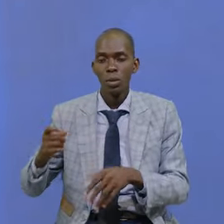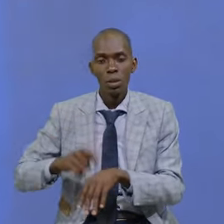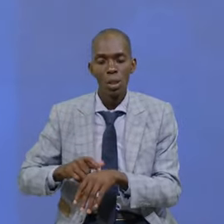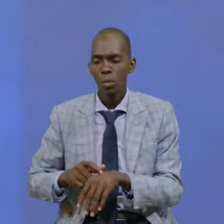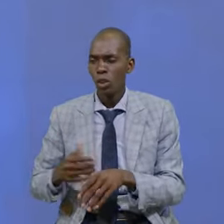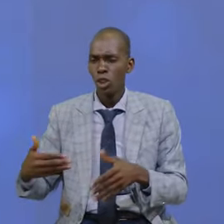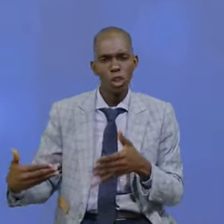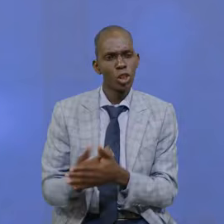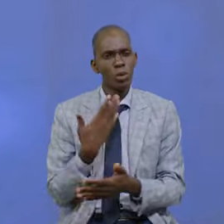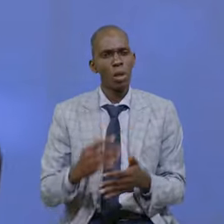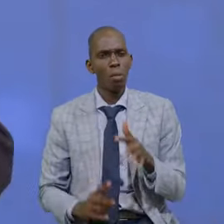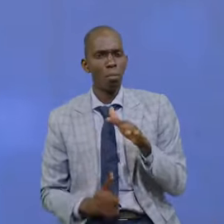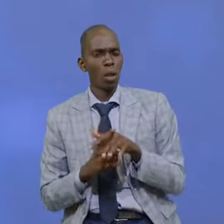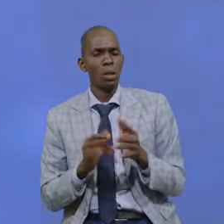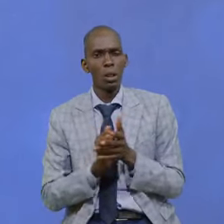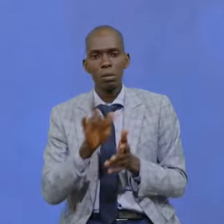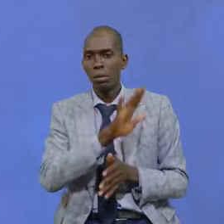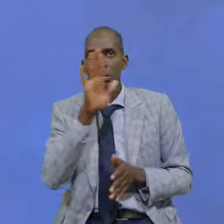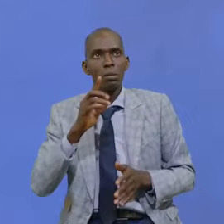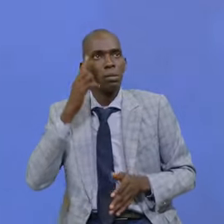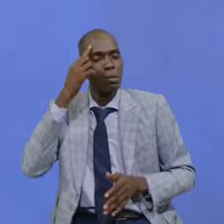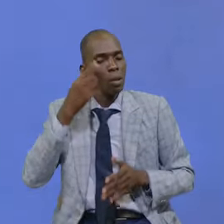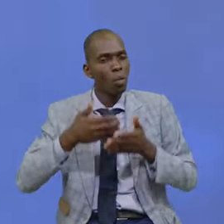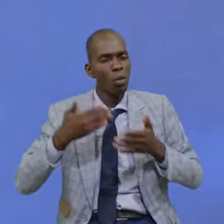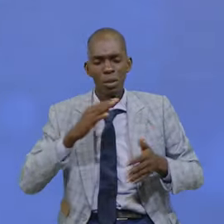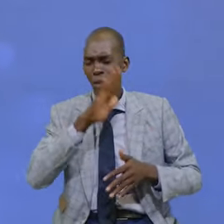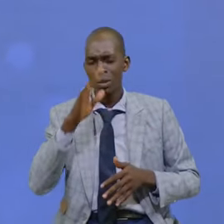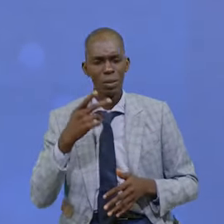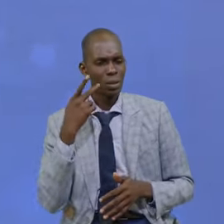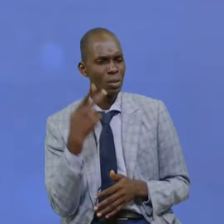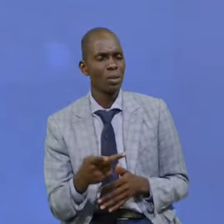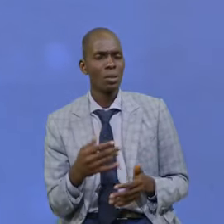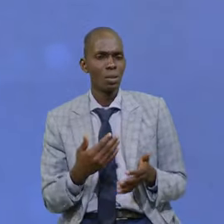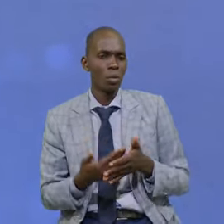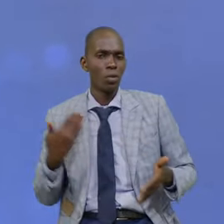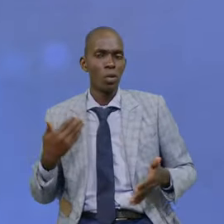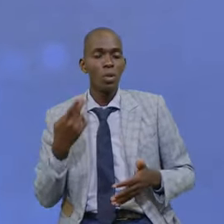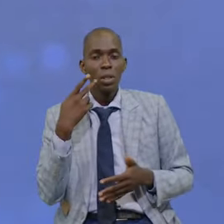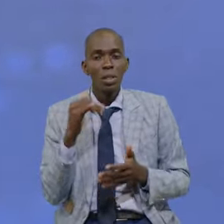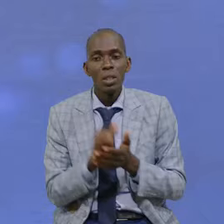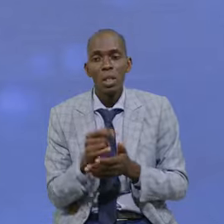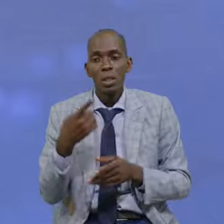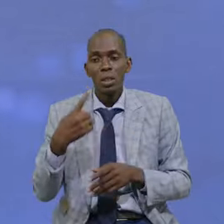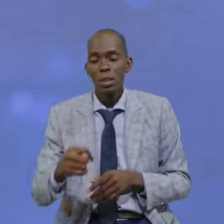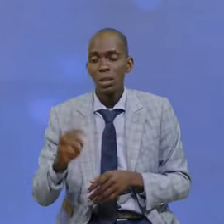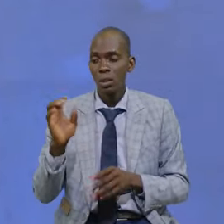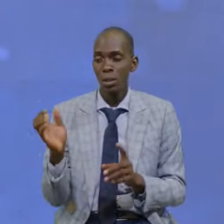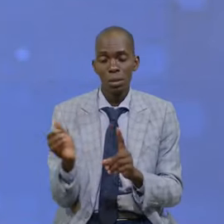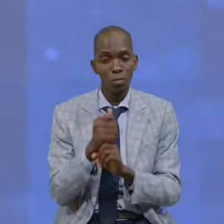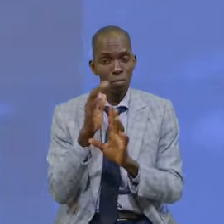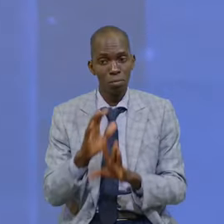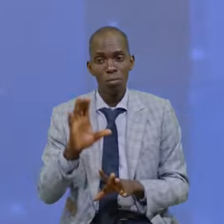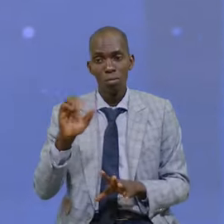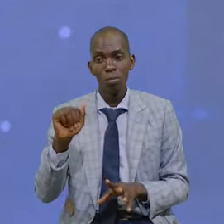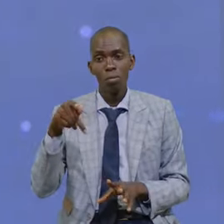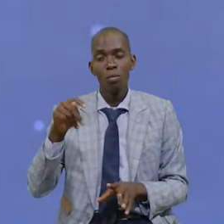never thought of and you've never seen. The captors, they are evolving everything they can do